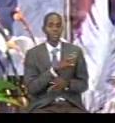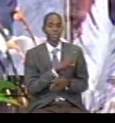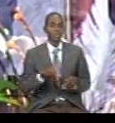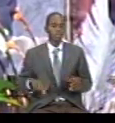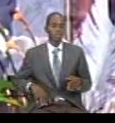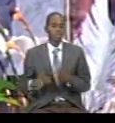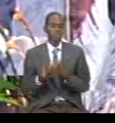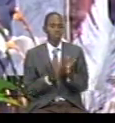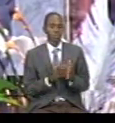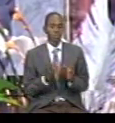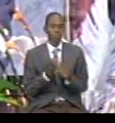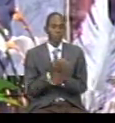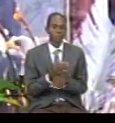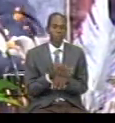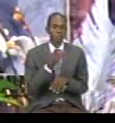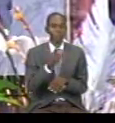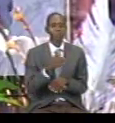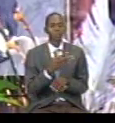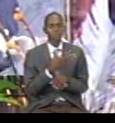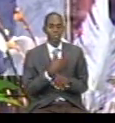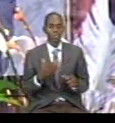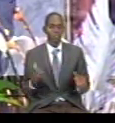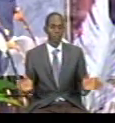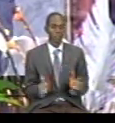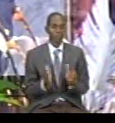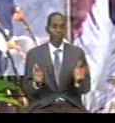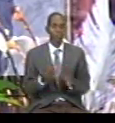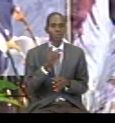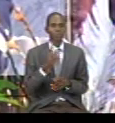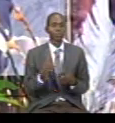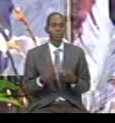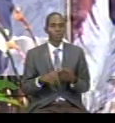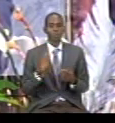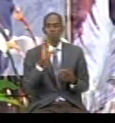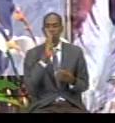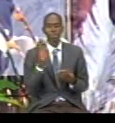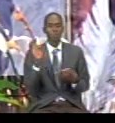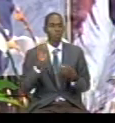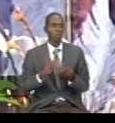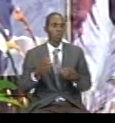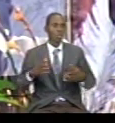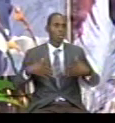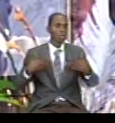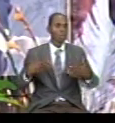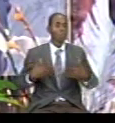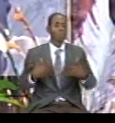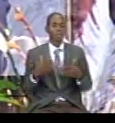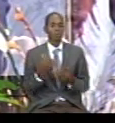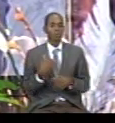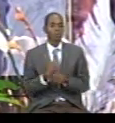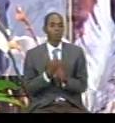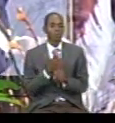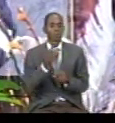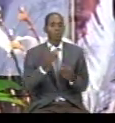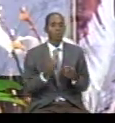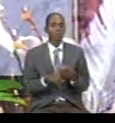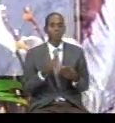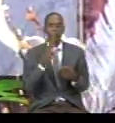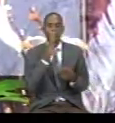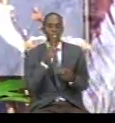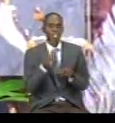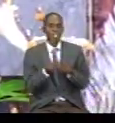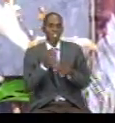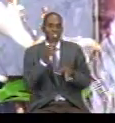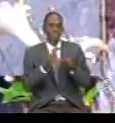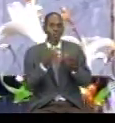He sharpens your iron. Makes you brighter, makes you excited to want to live, and makes you like you want to